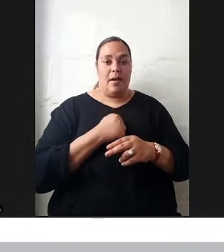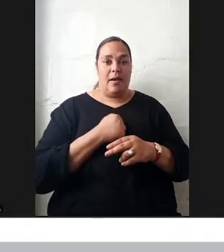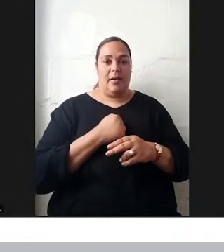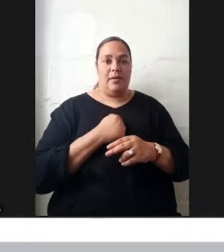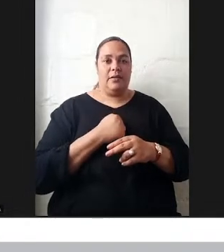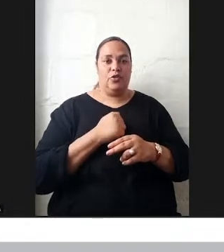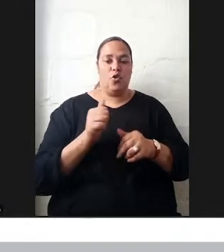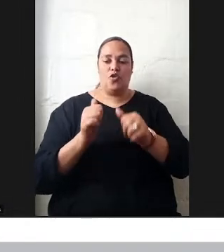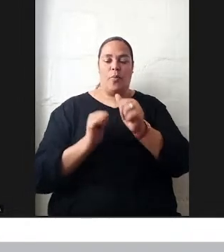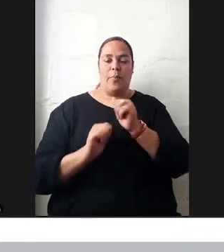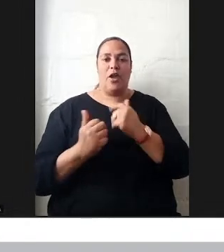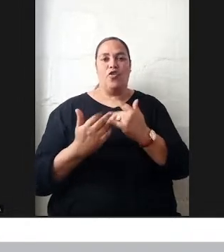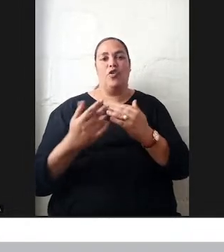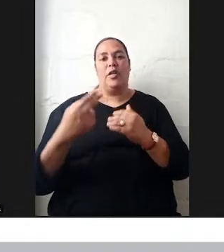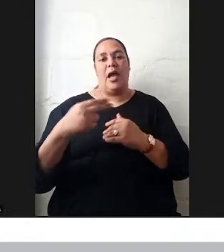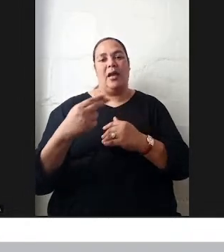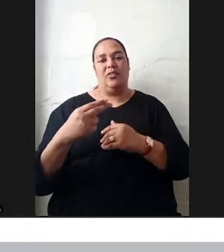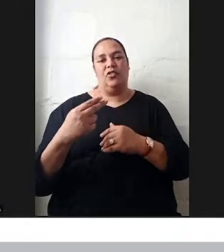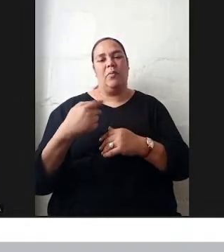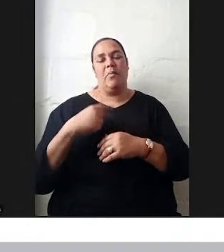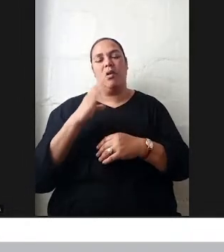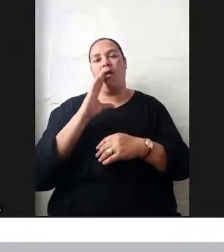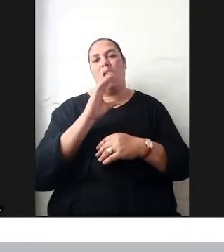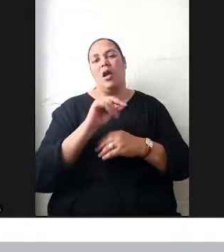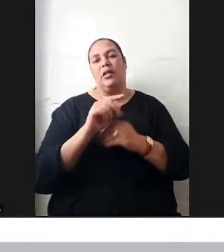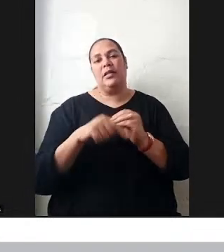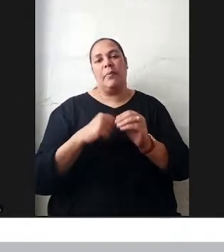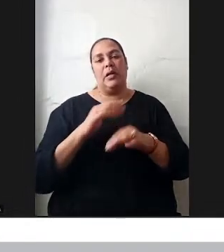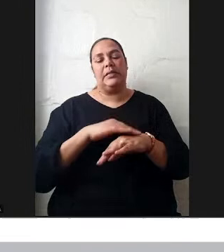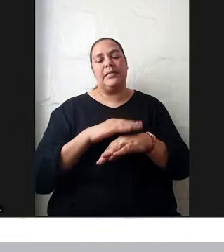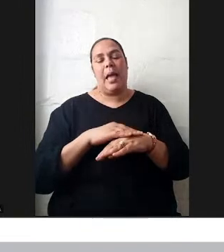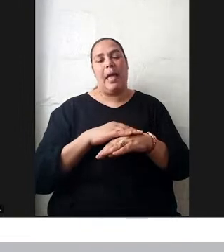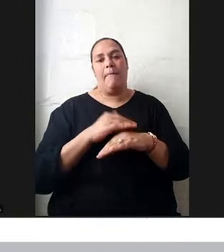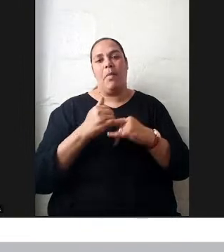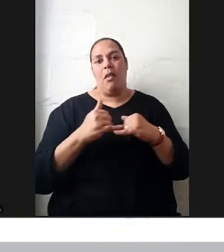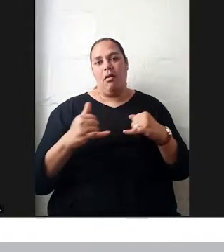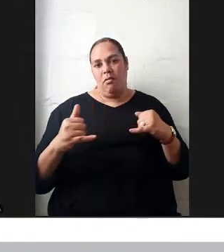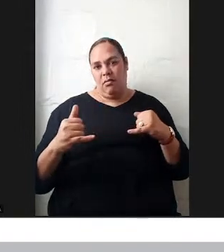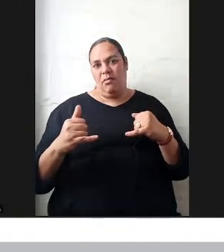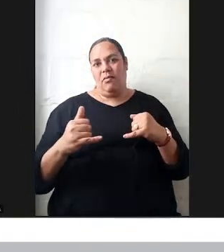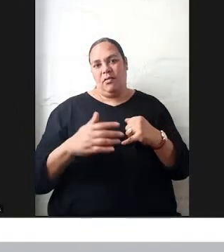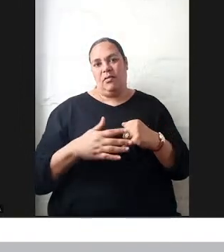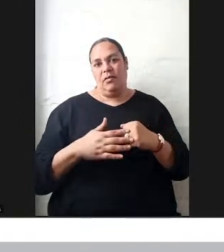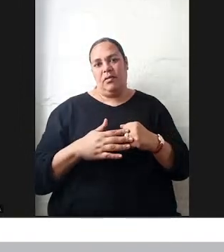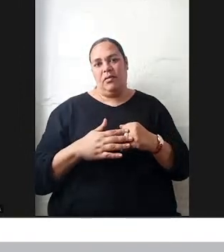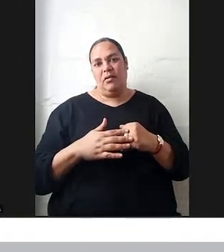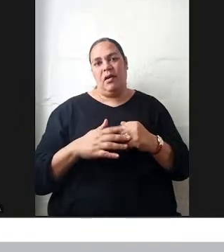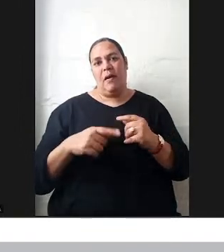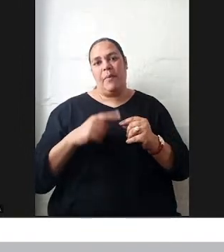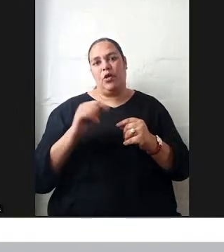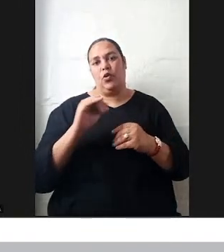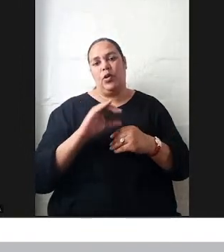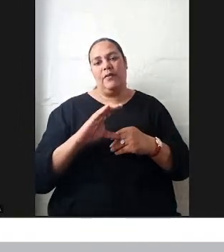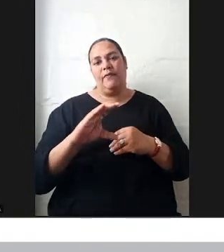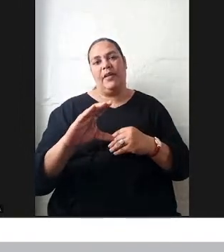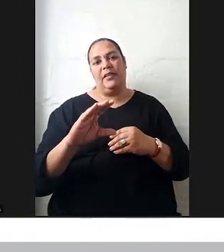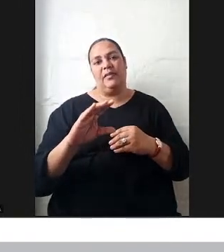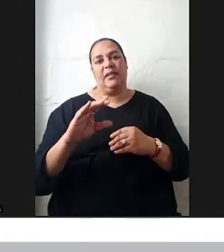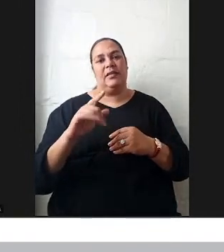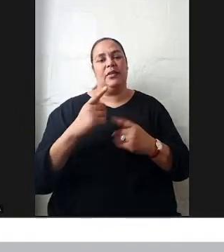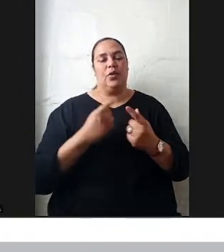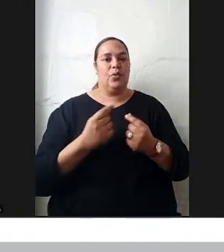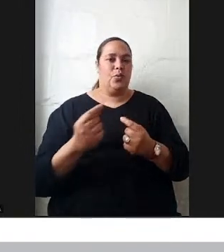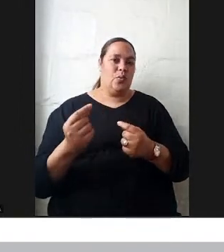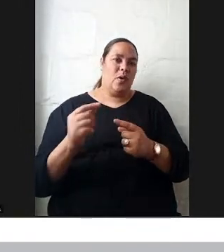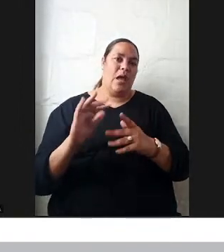green hydrogen, I asked about timelines in terms of the investment coming into fruition, but